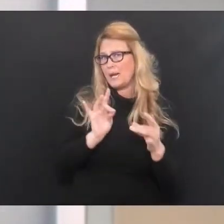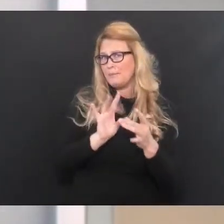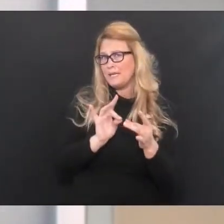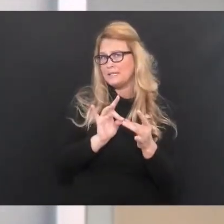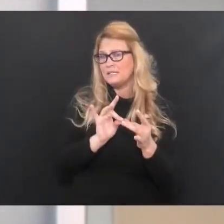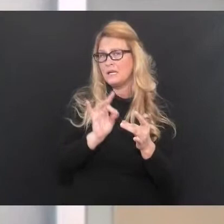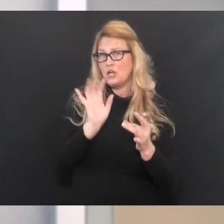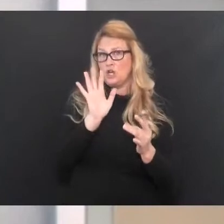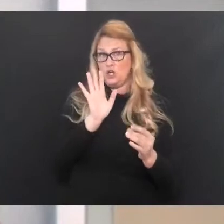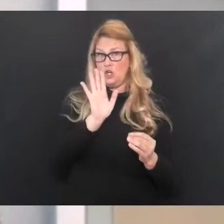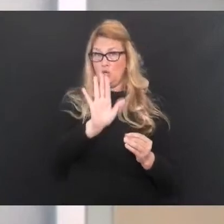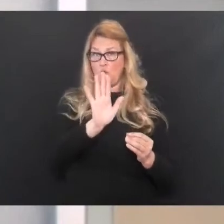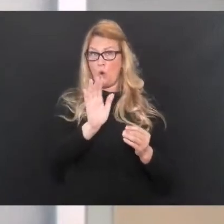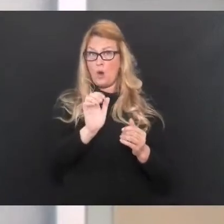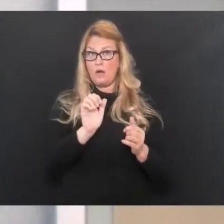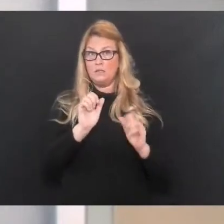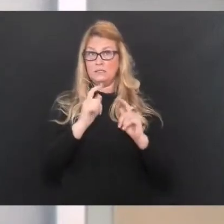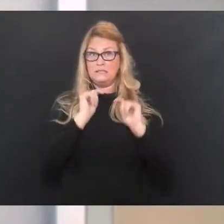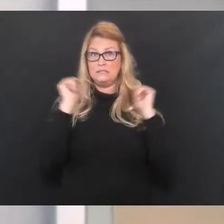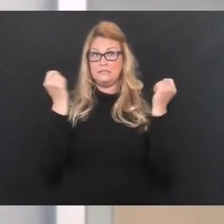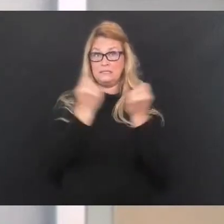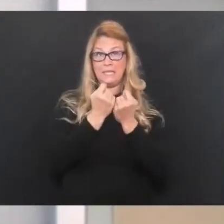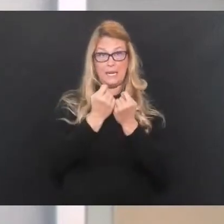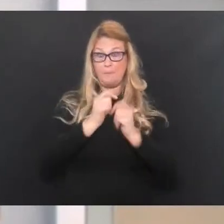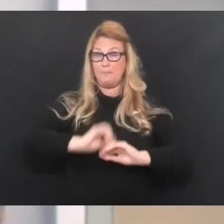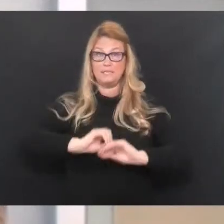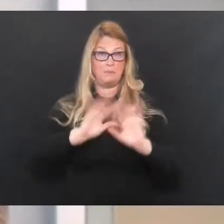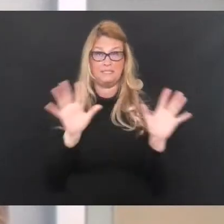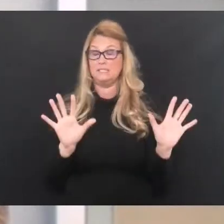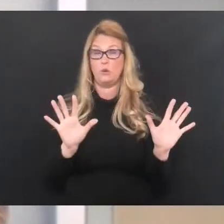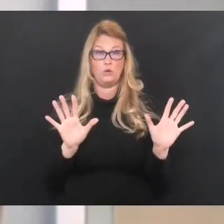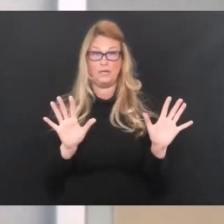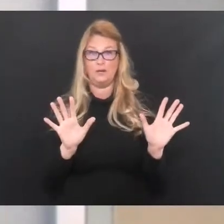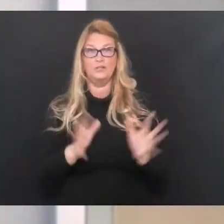the message from your administration has been crystal clear. Thank you.